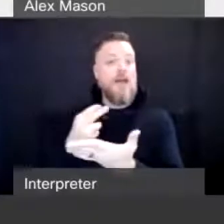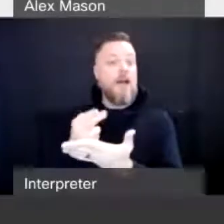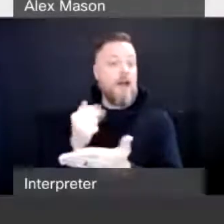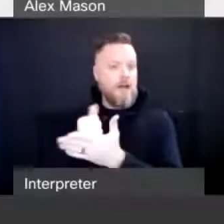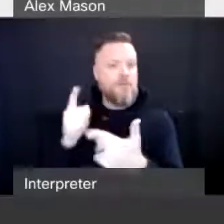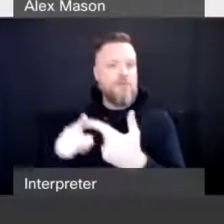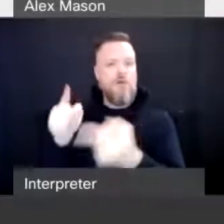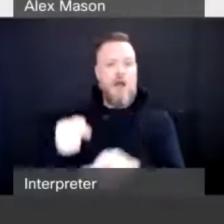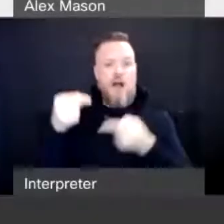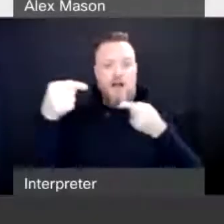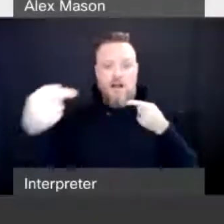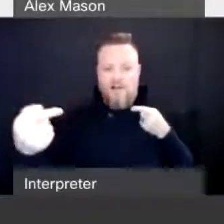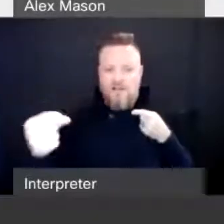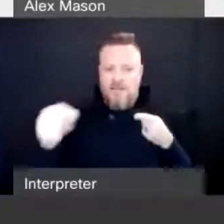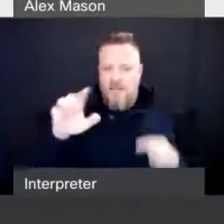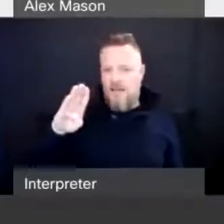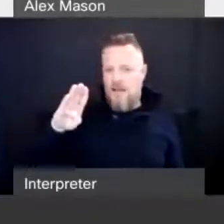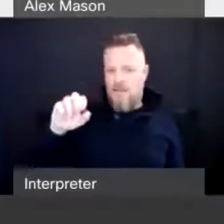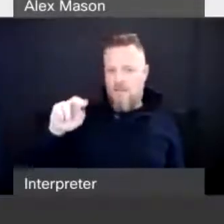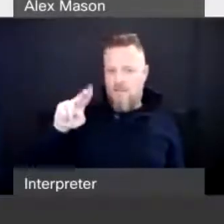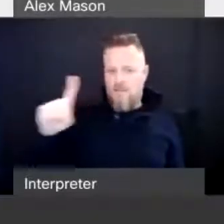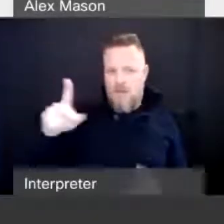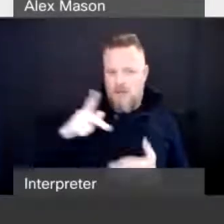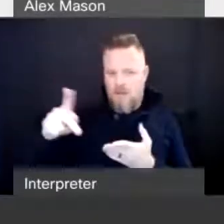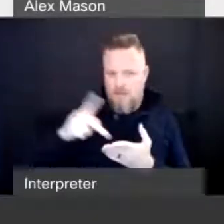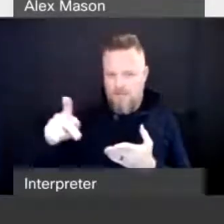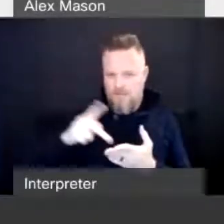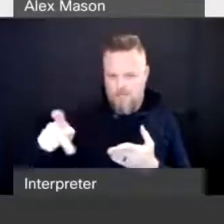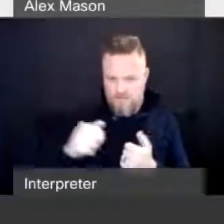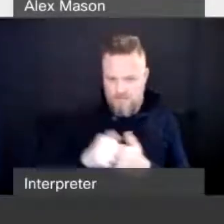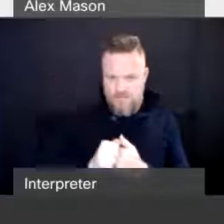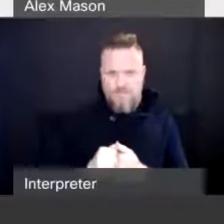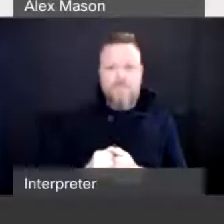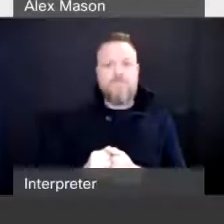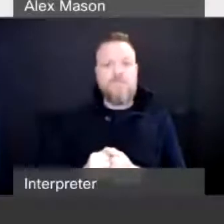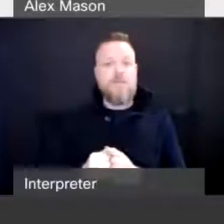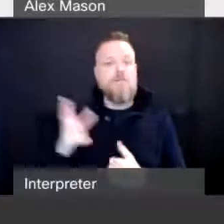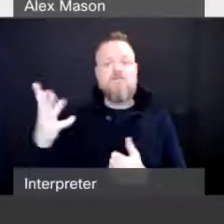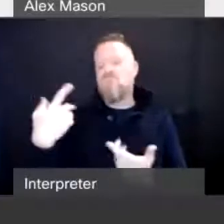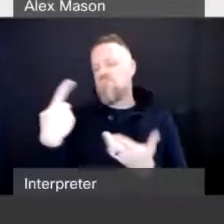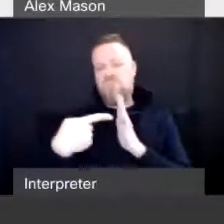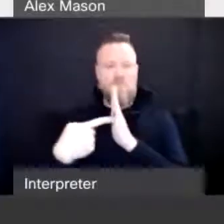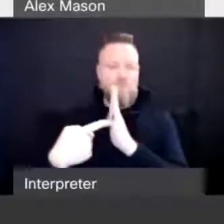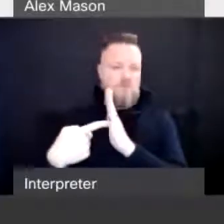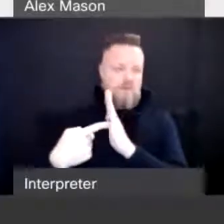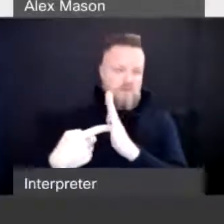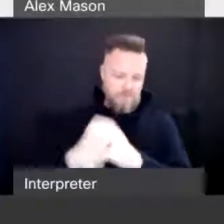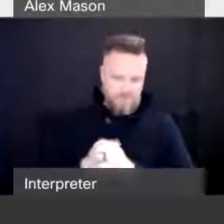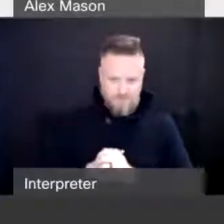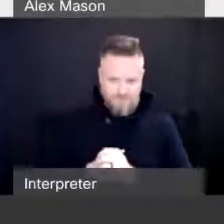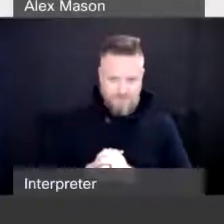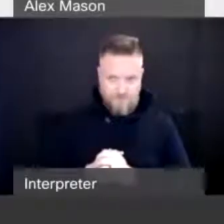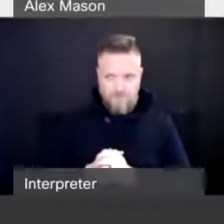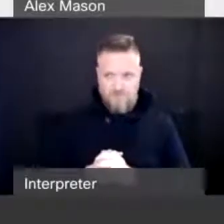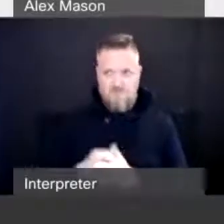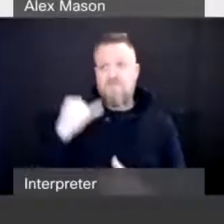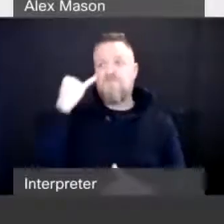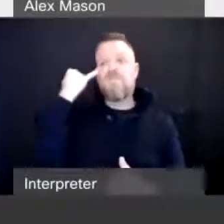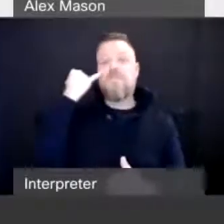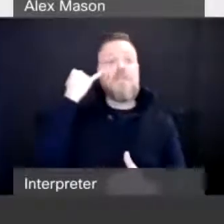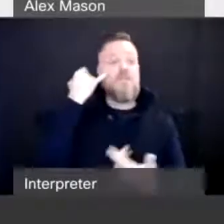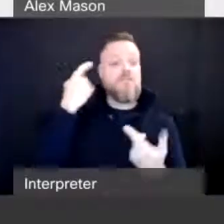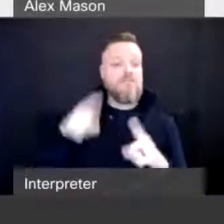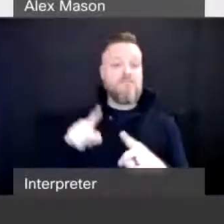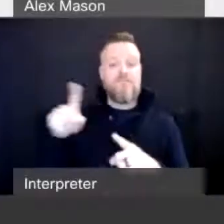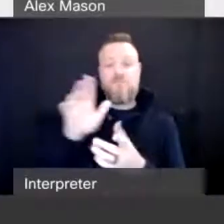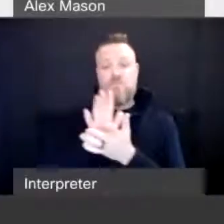and therefore offsetting the local mill levy requirement. So for an example, if a school district had